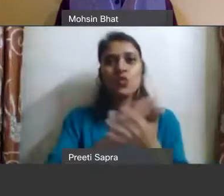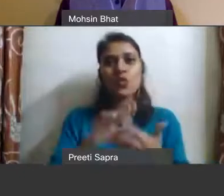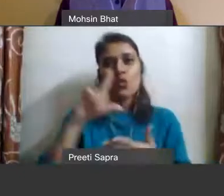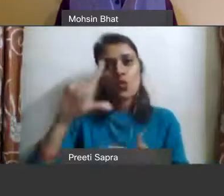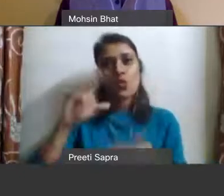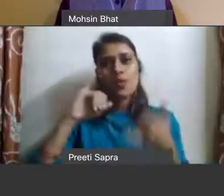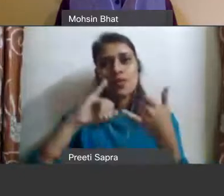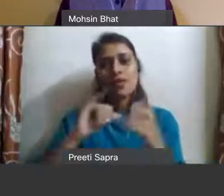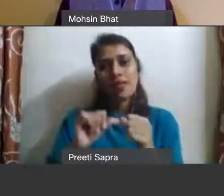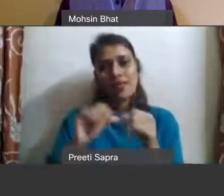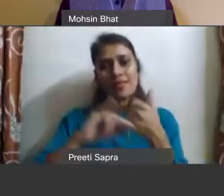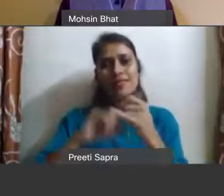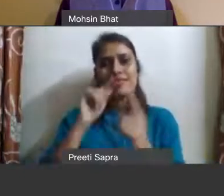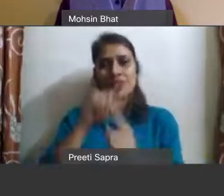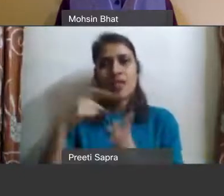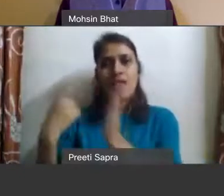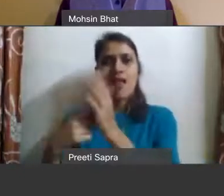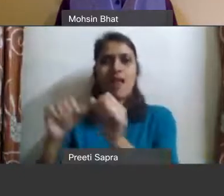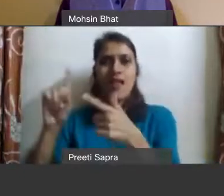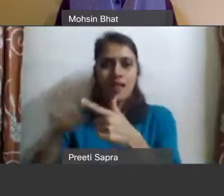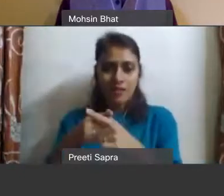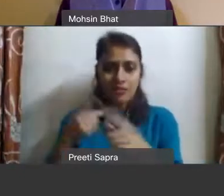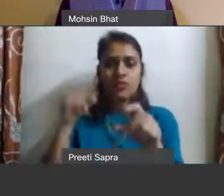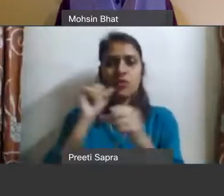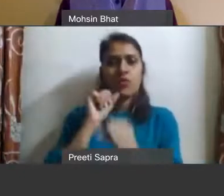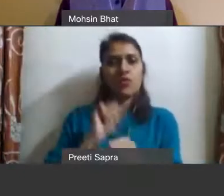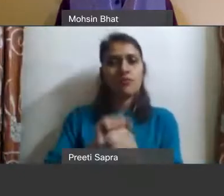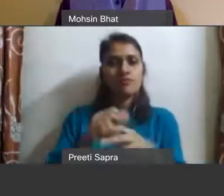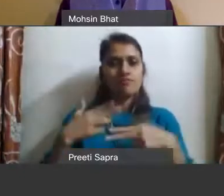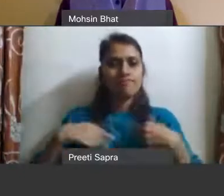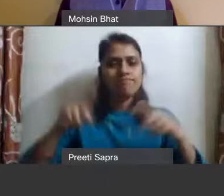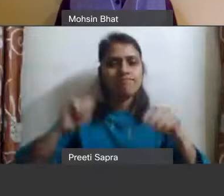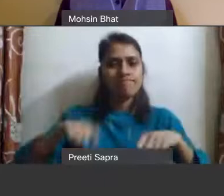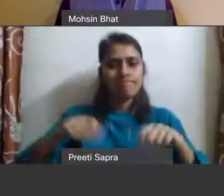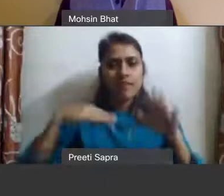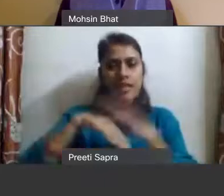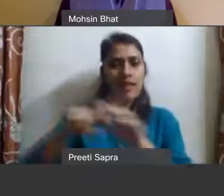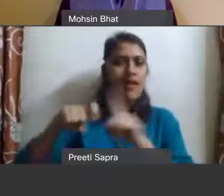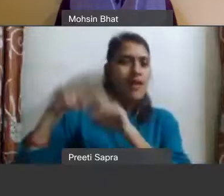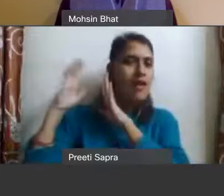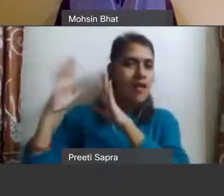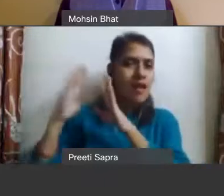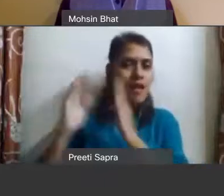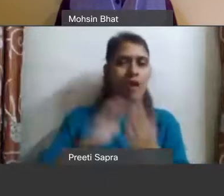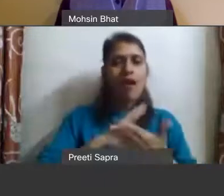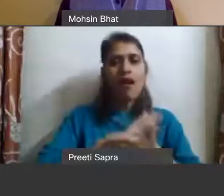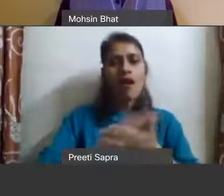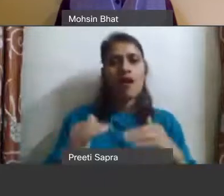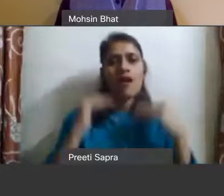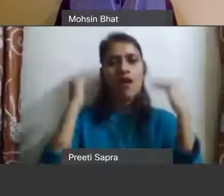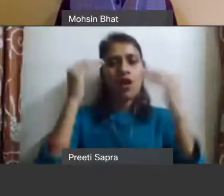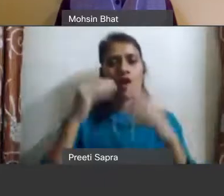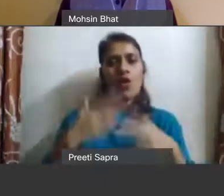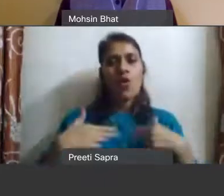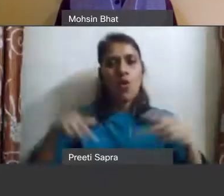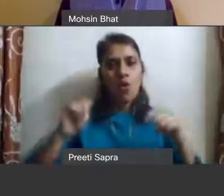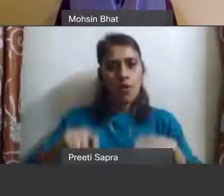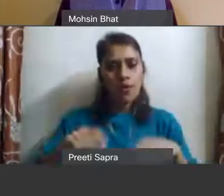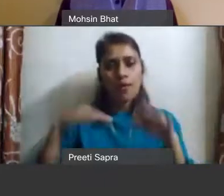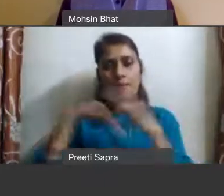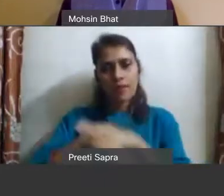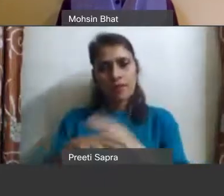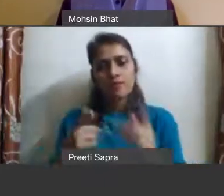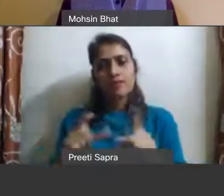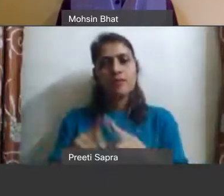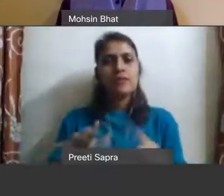is an advocate practicing at the Supreme Court and the Kerala High Court. She's also been an Equality Fellow with the Center for